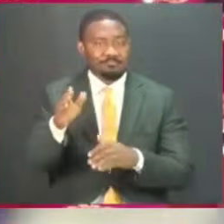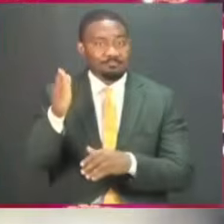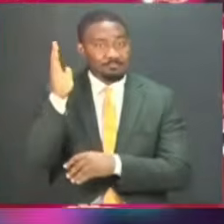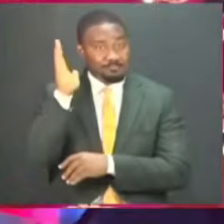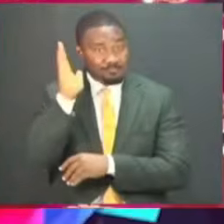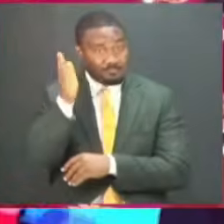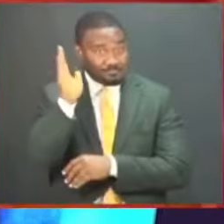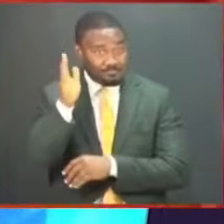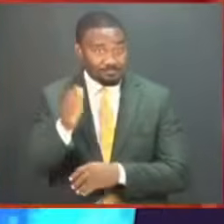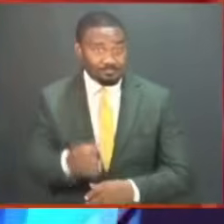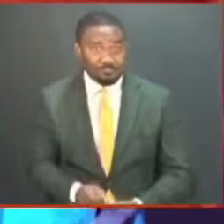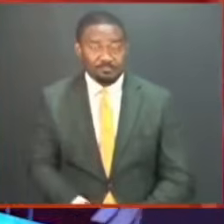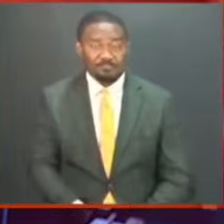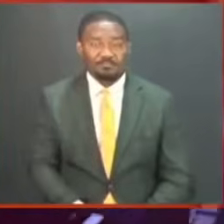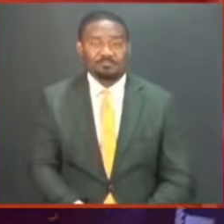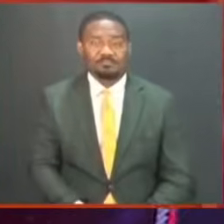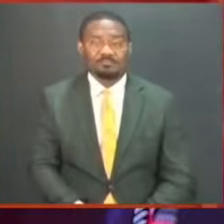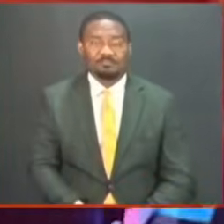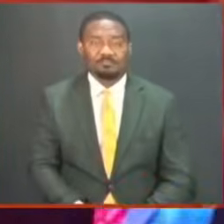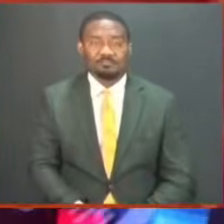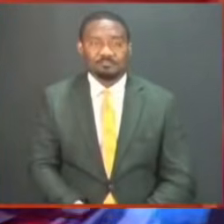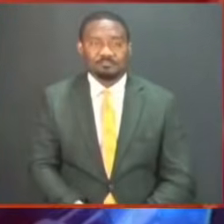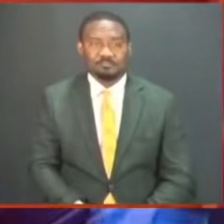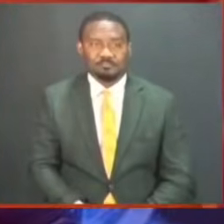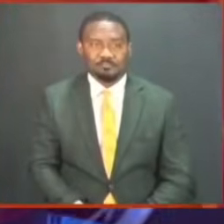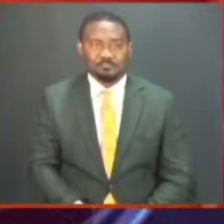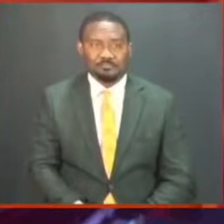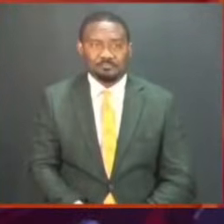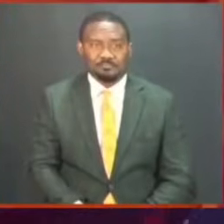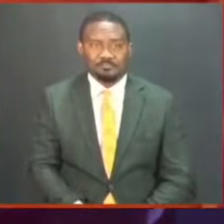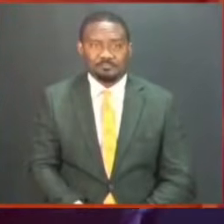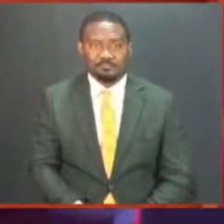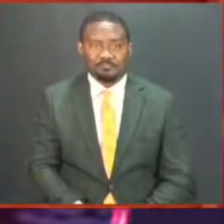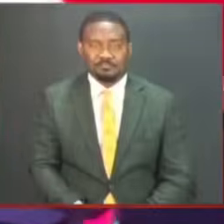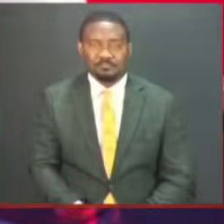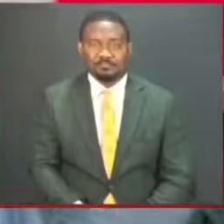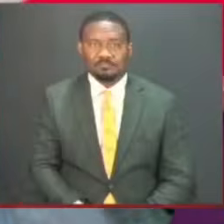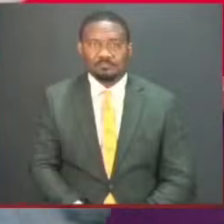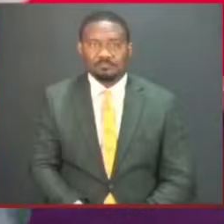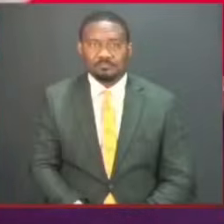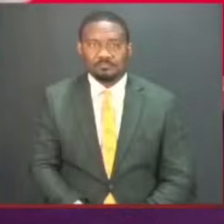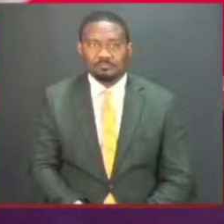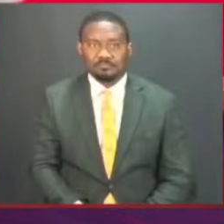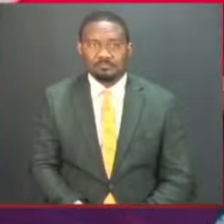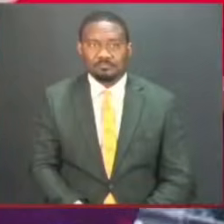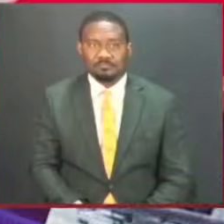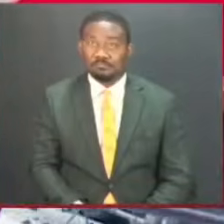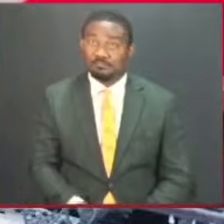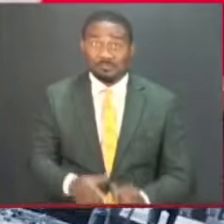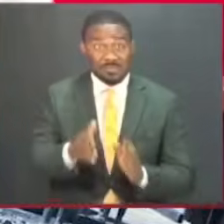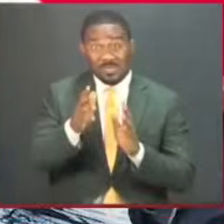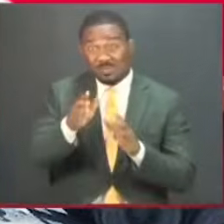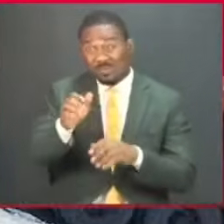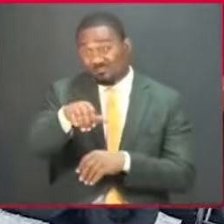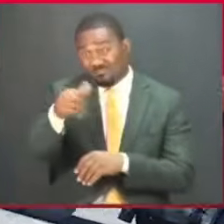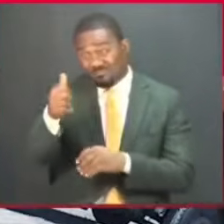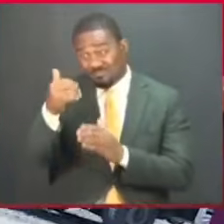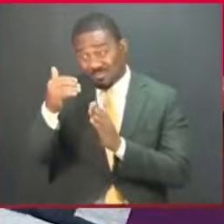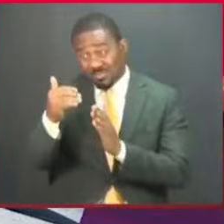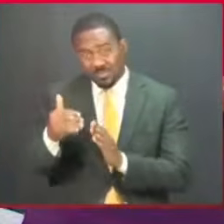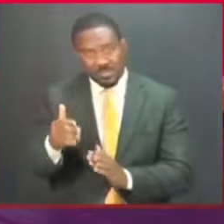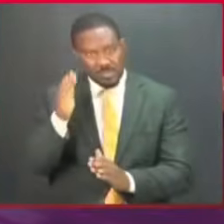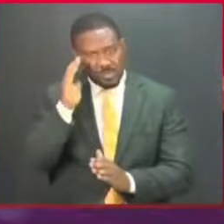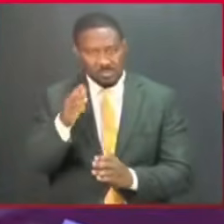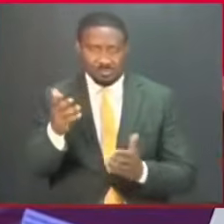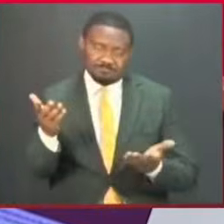rest, leadership will discuss and fix the rest of the items for tomorrow. Yes,